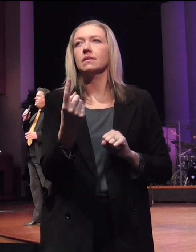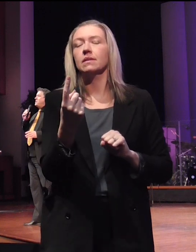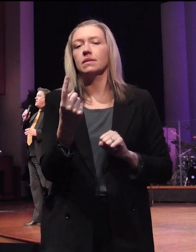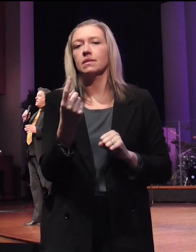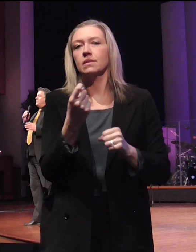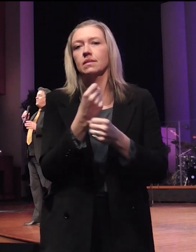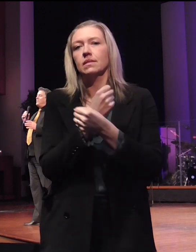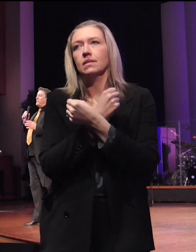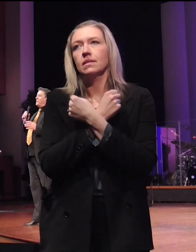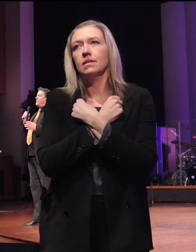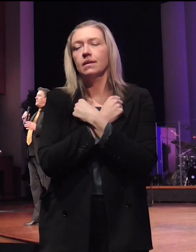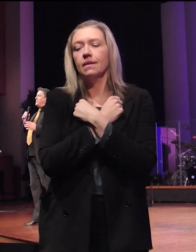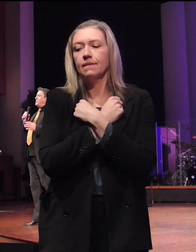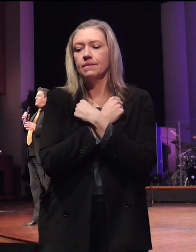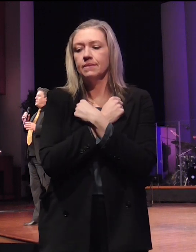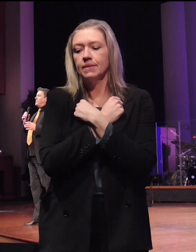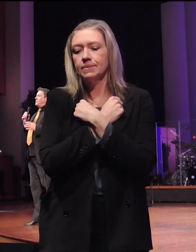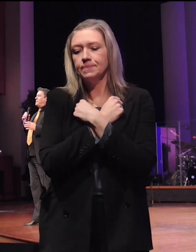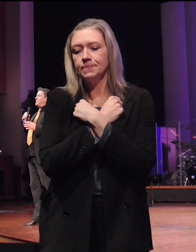only